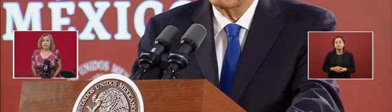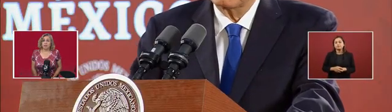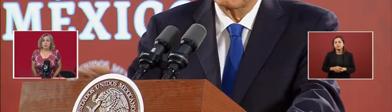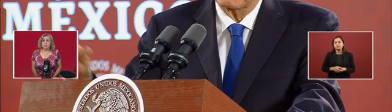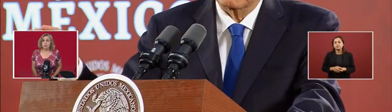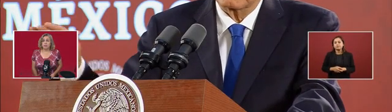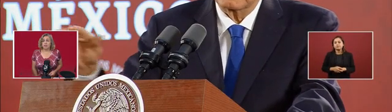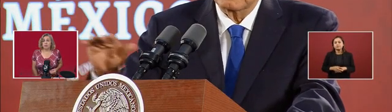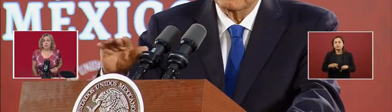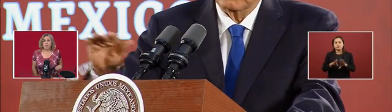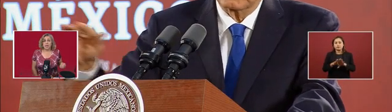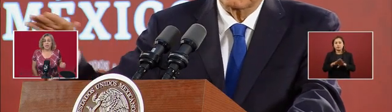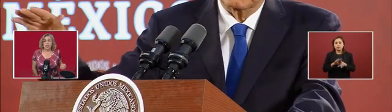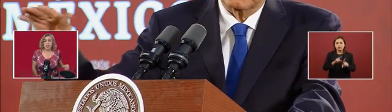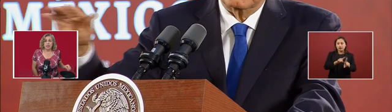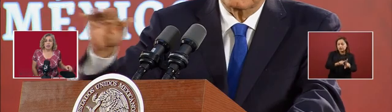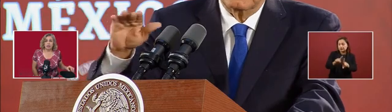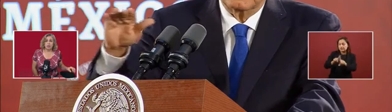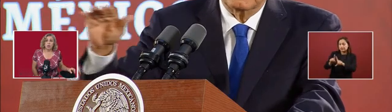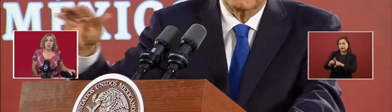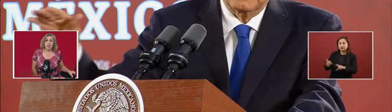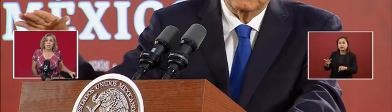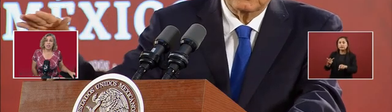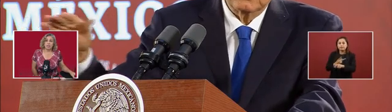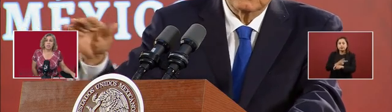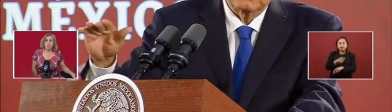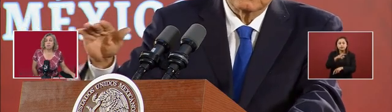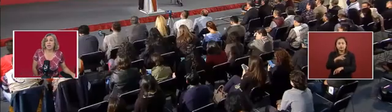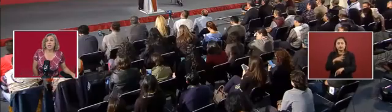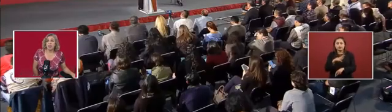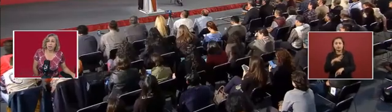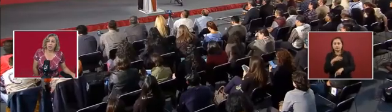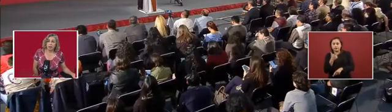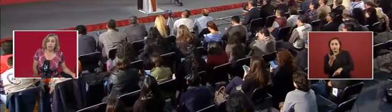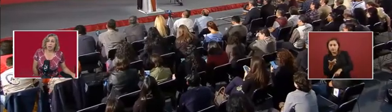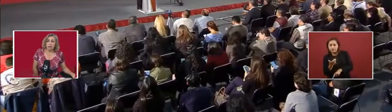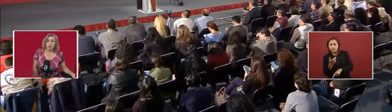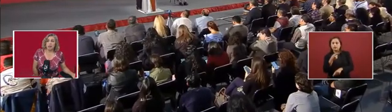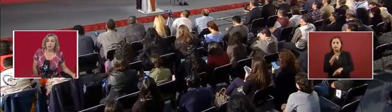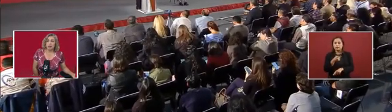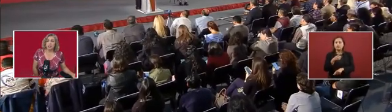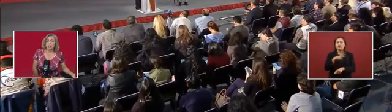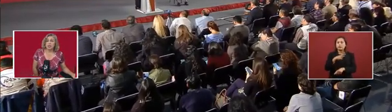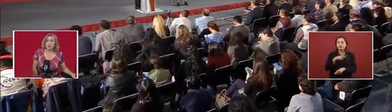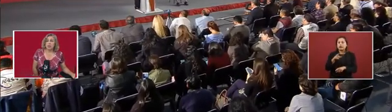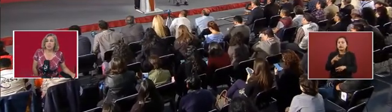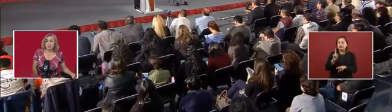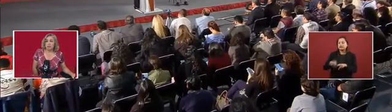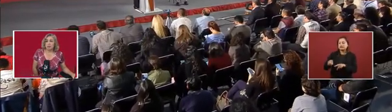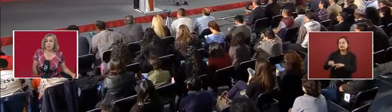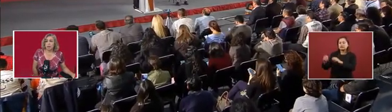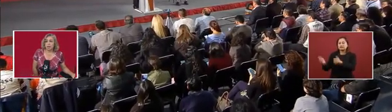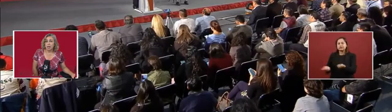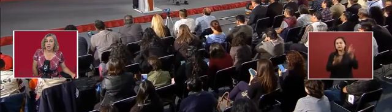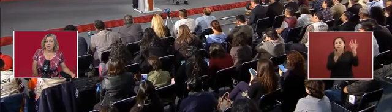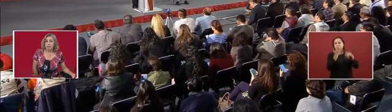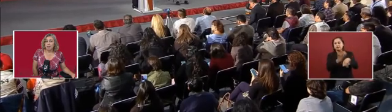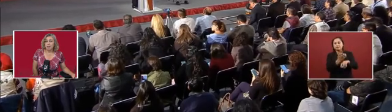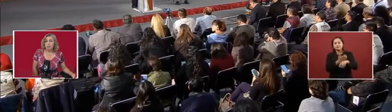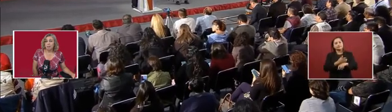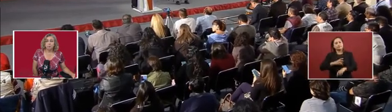Secretary Marcelo Ebrard and the whole team will be here tomorrow, porque hay una because reunión en Washington there's a meeting in Washington on the